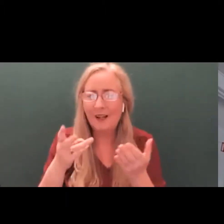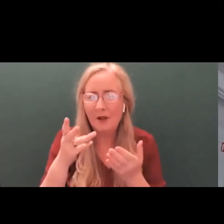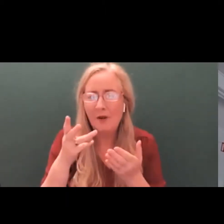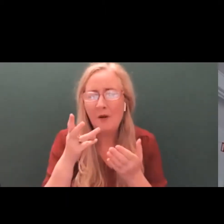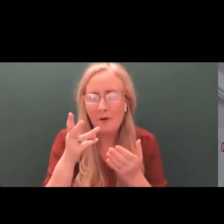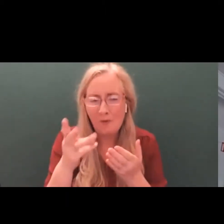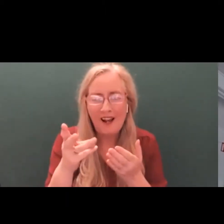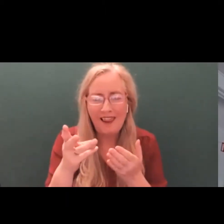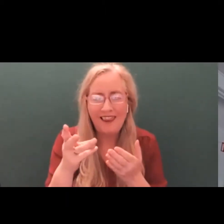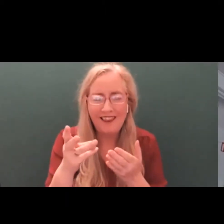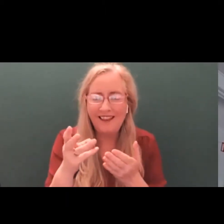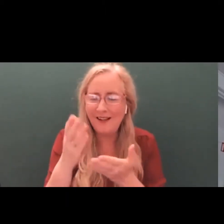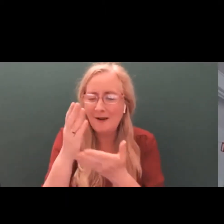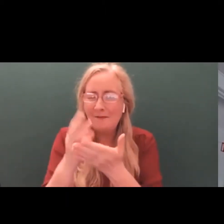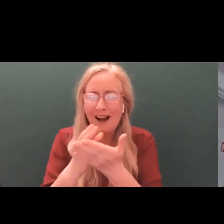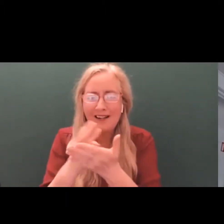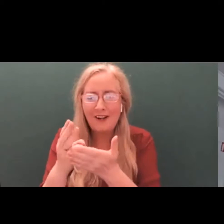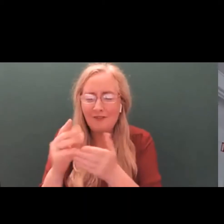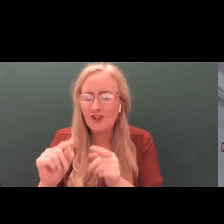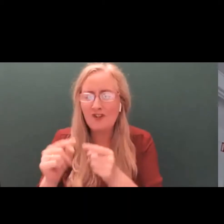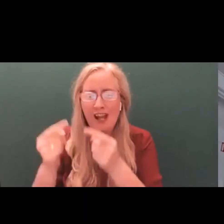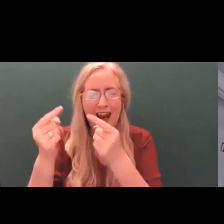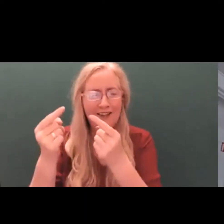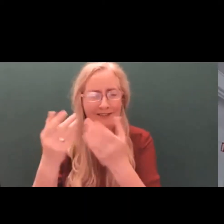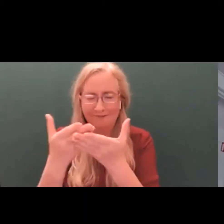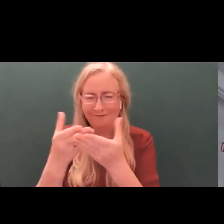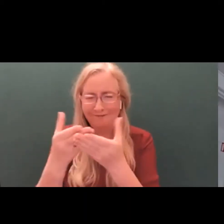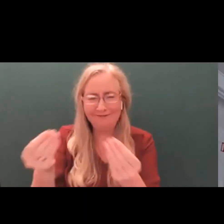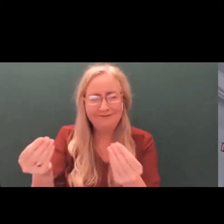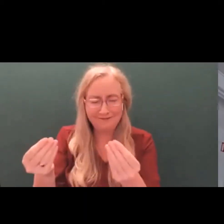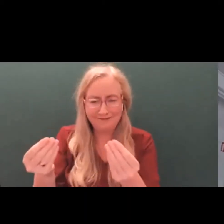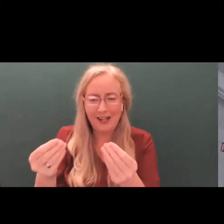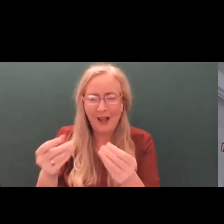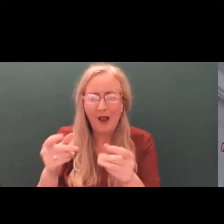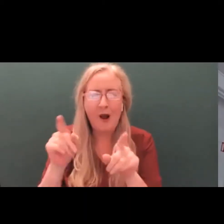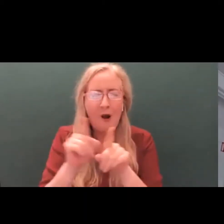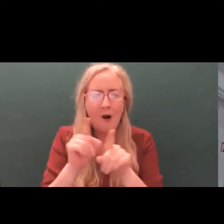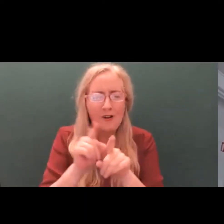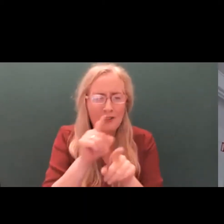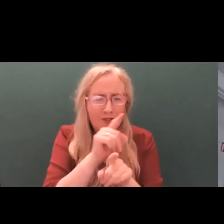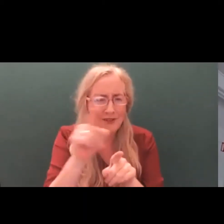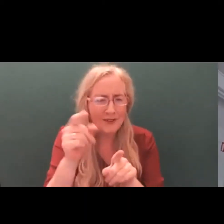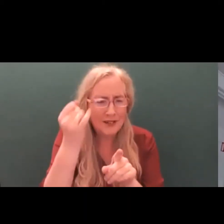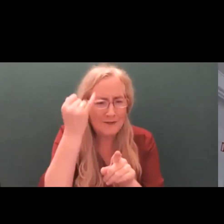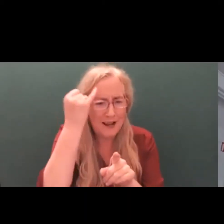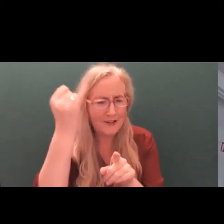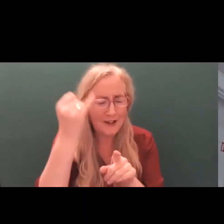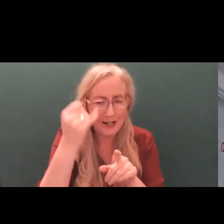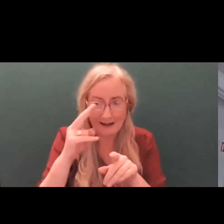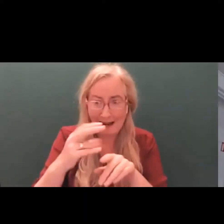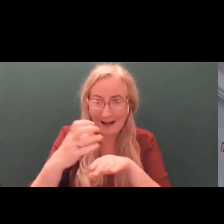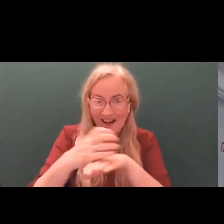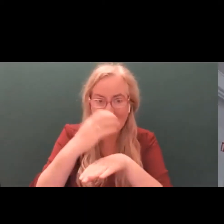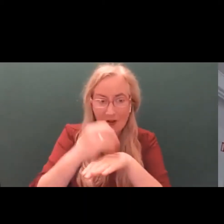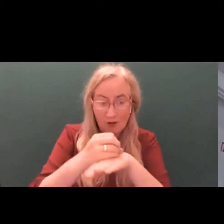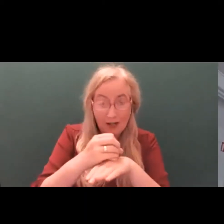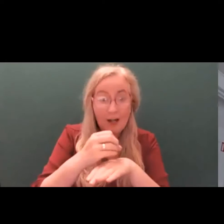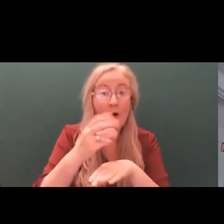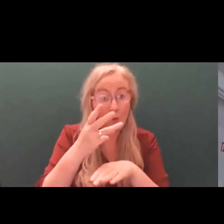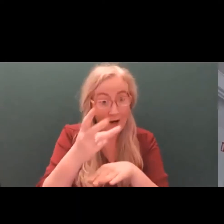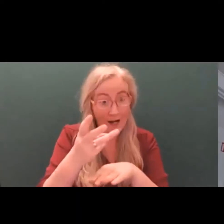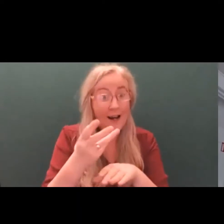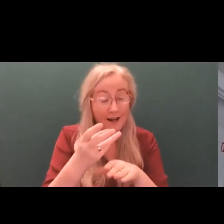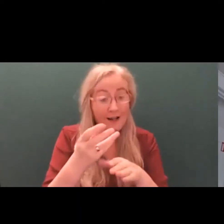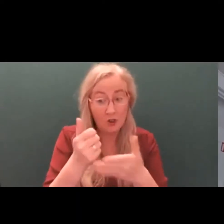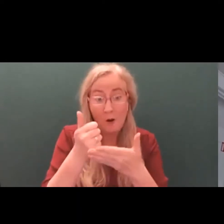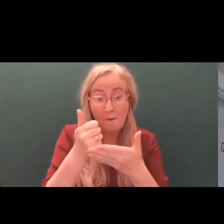the difficulty away from that, and also to remind you that they continue to be available to support you, because it's